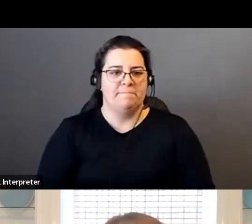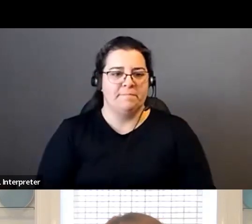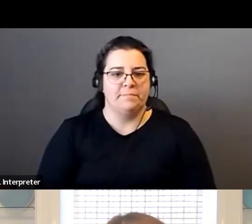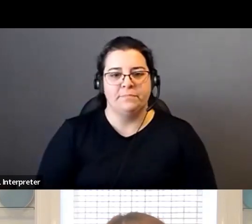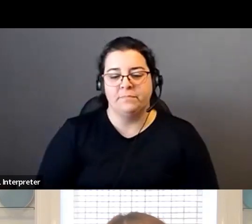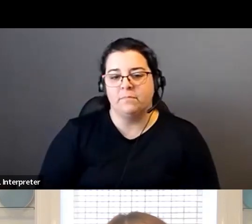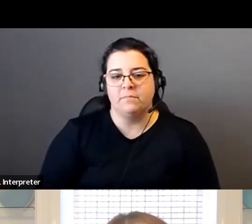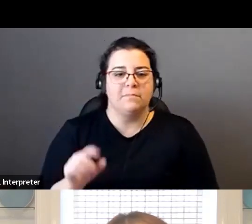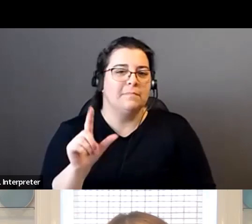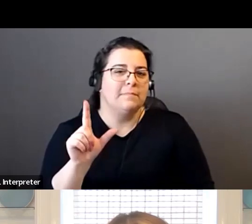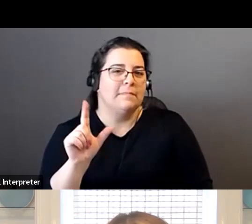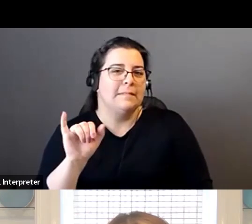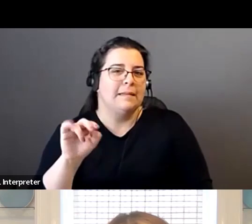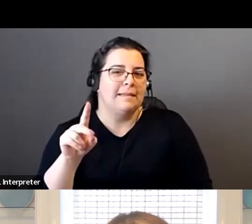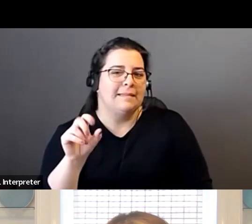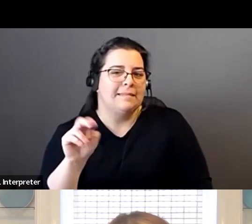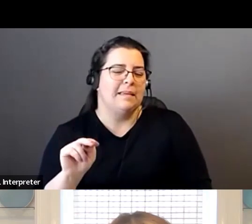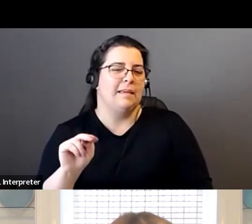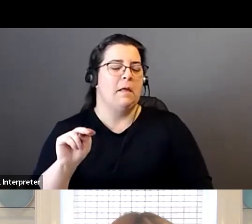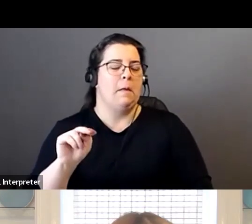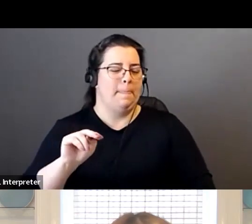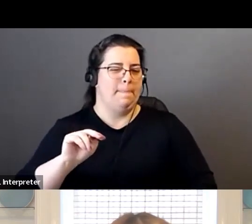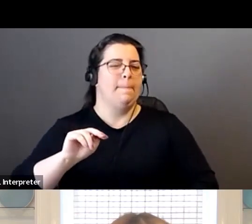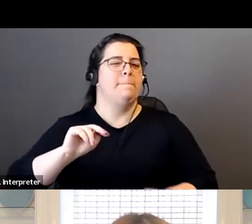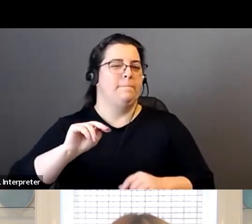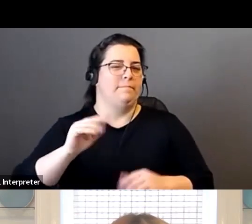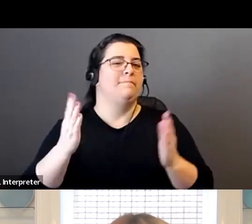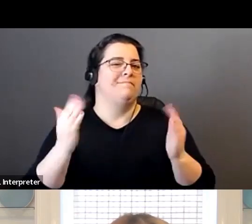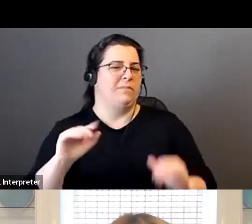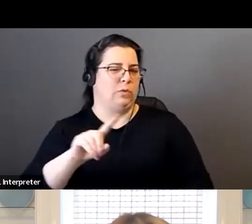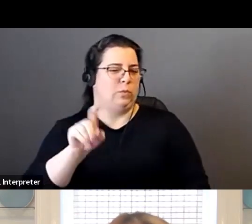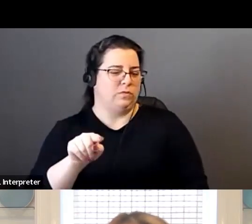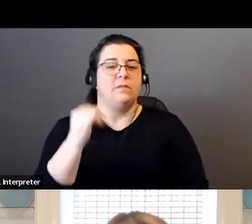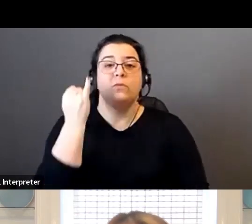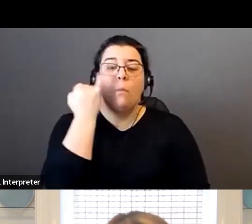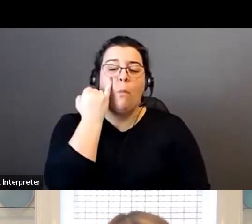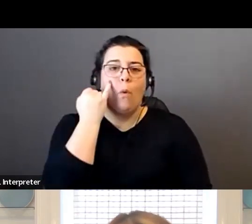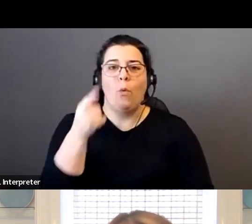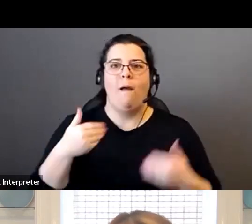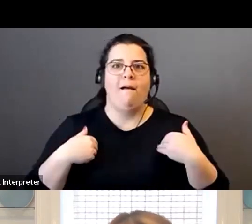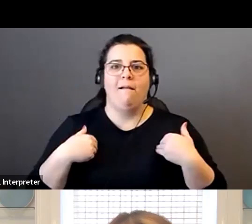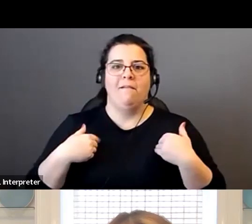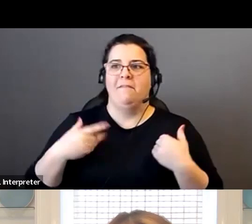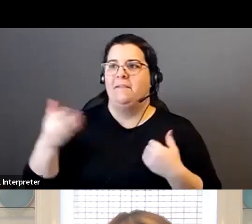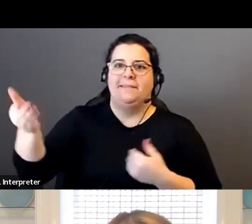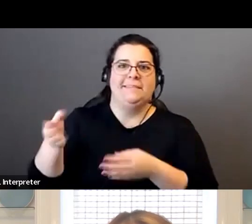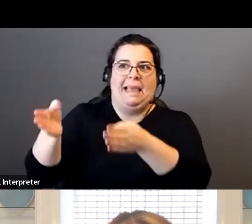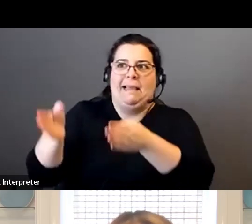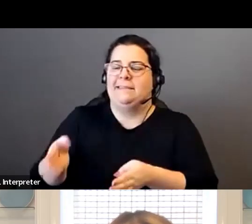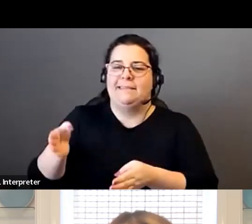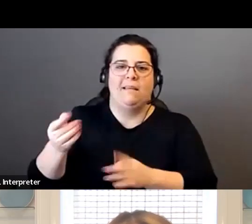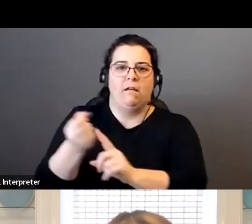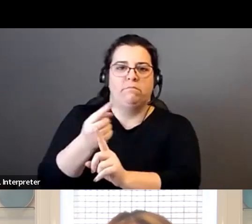a runaway guest? Like they go off piste, they sort of lose